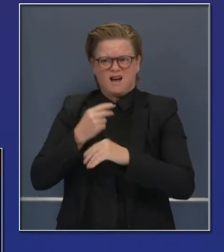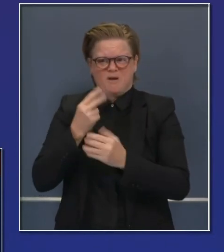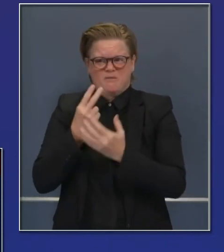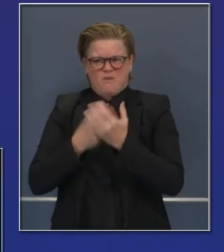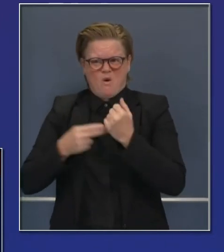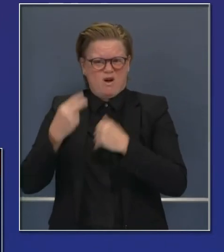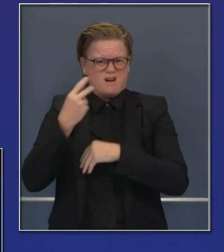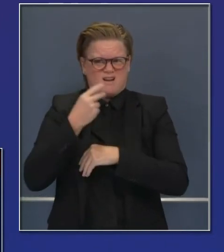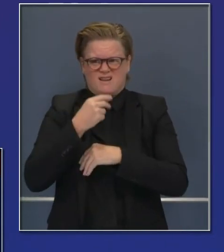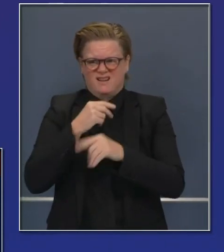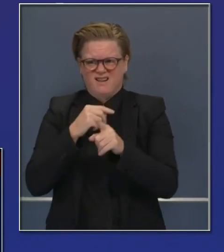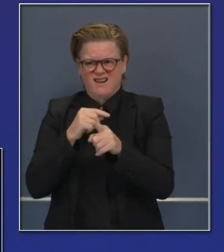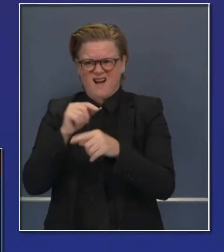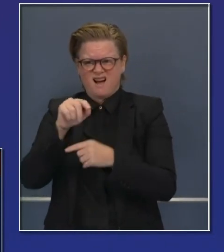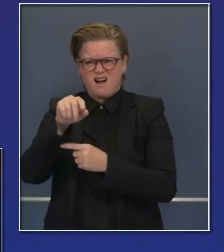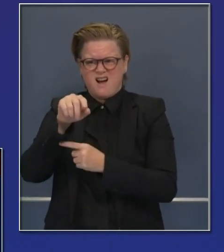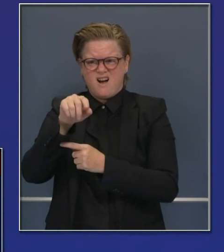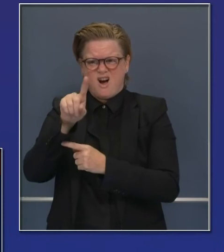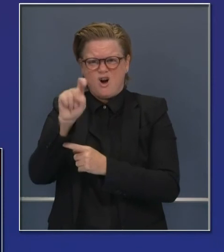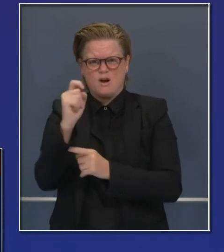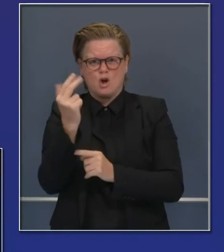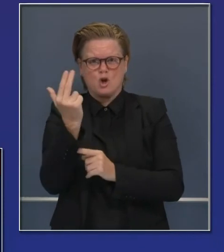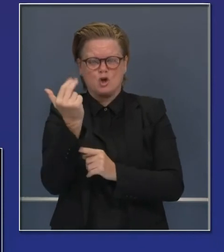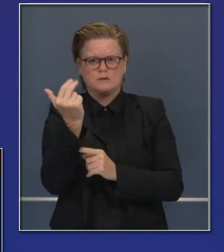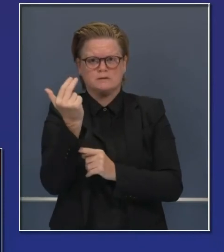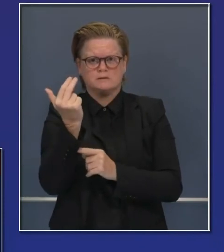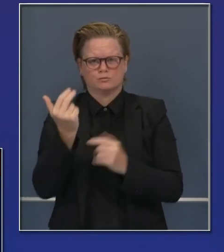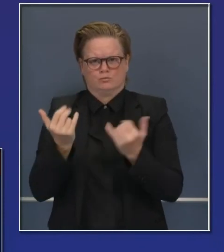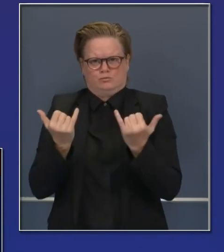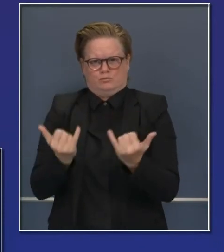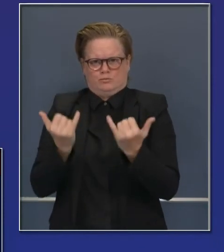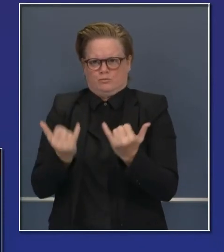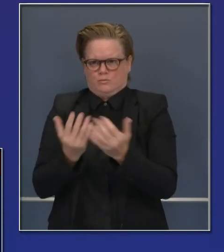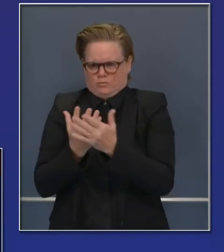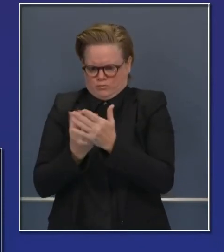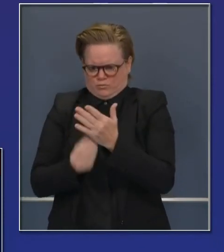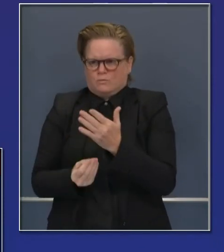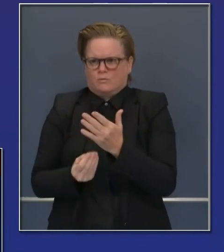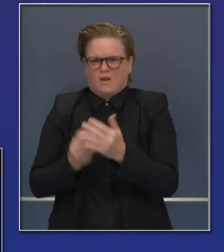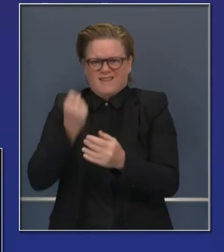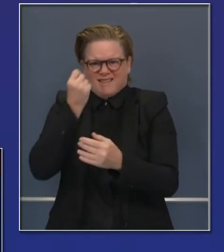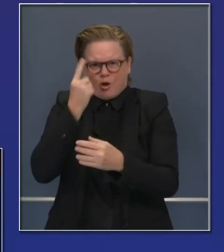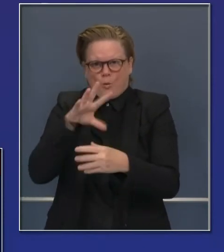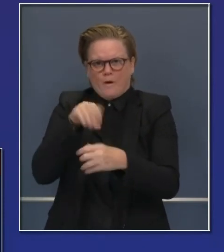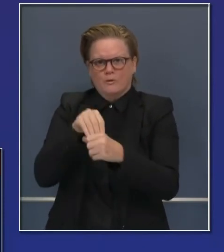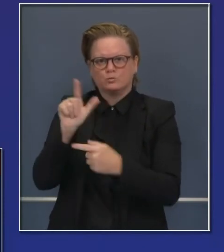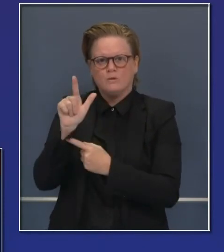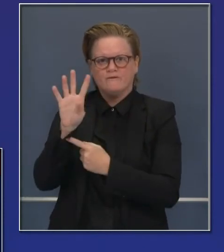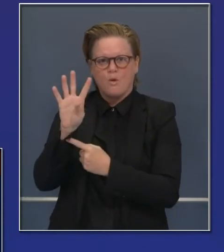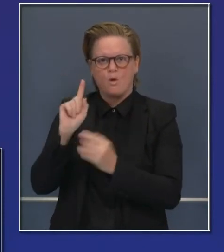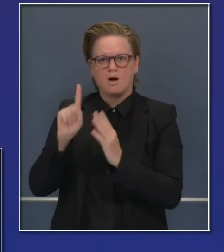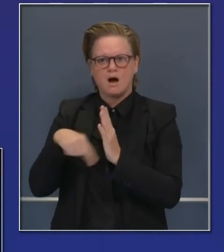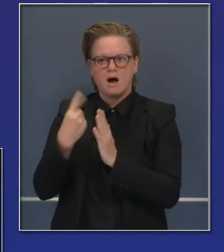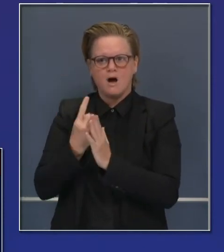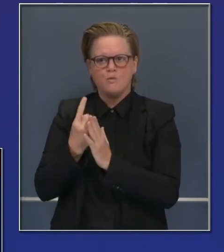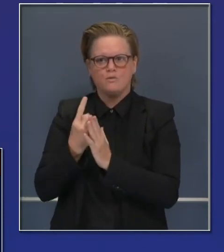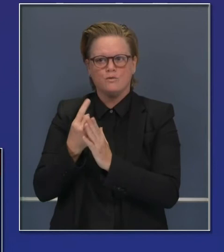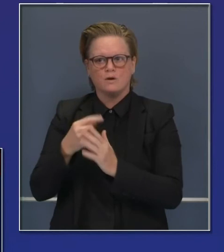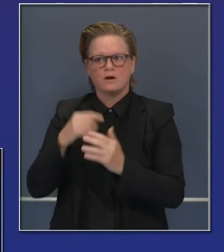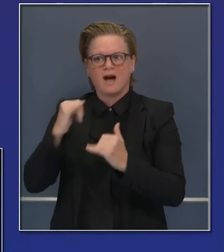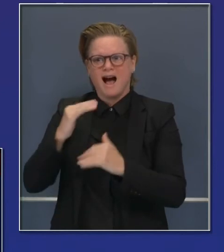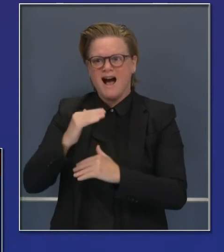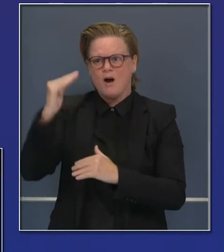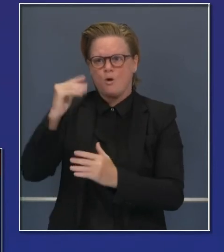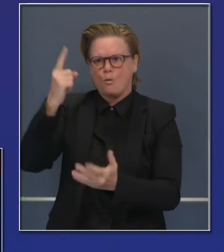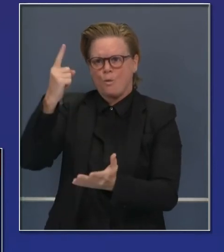113 deaths. Just in the last 14 days, close to 1,000 Californians have lost their lives due